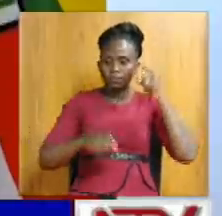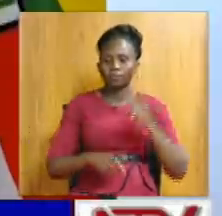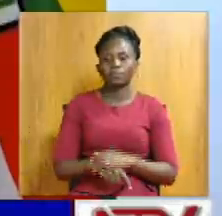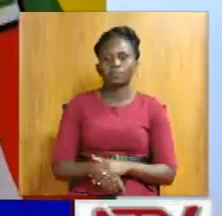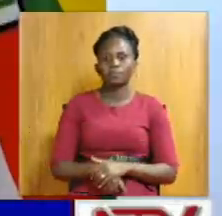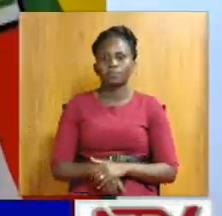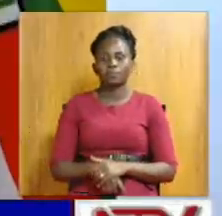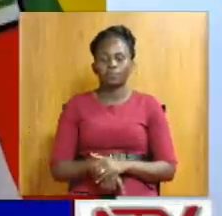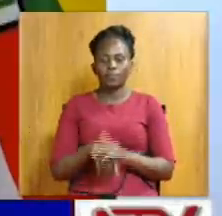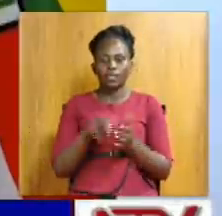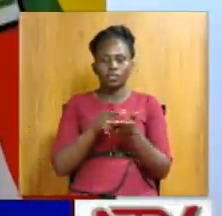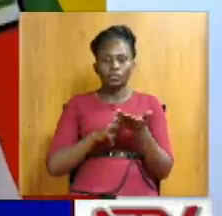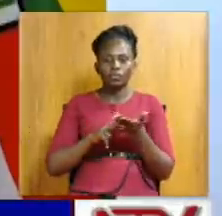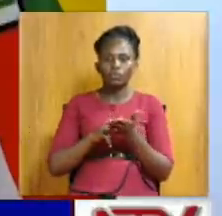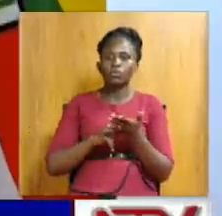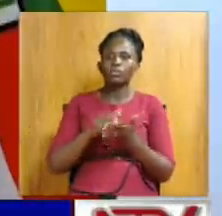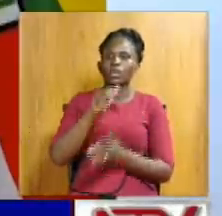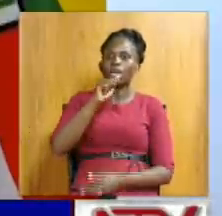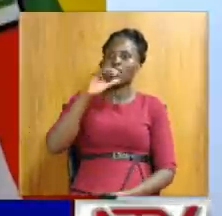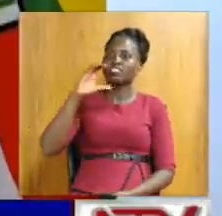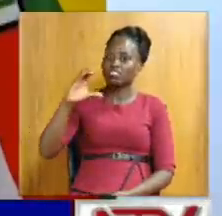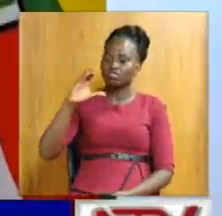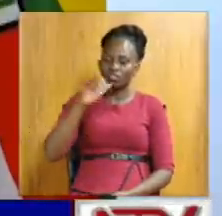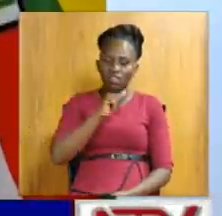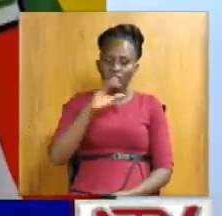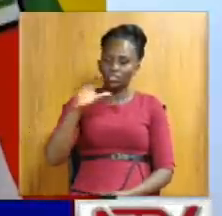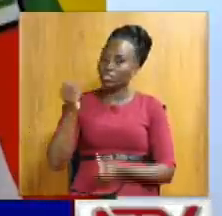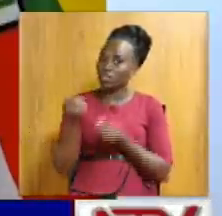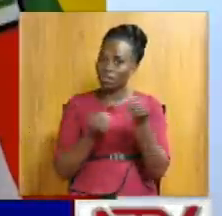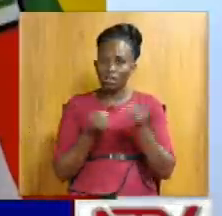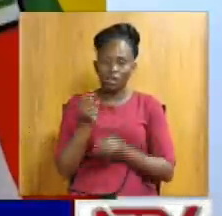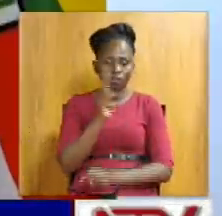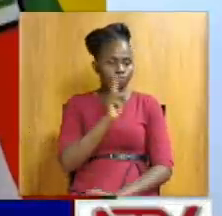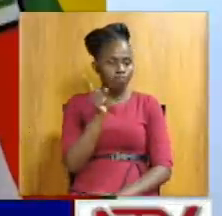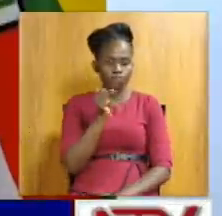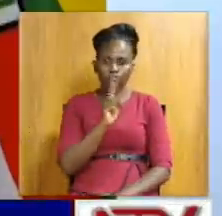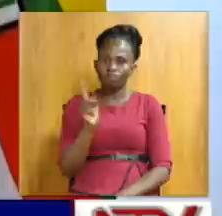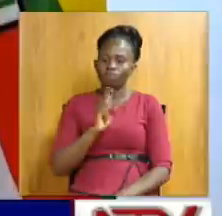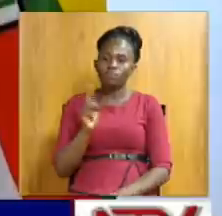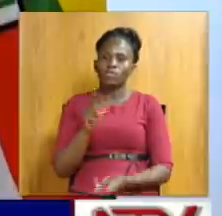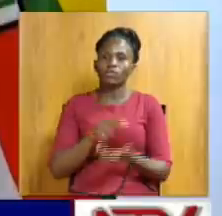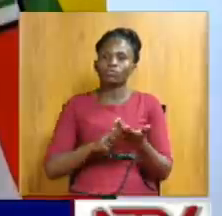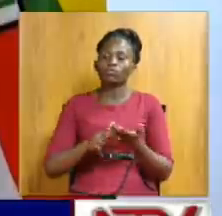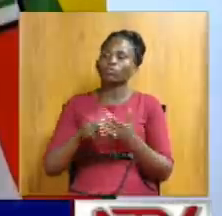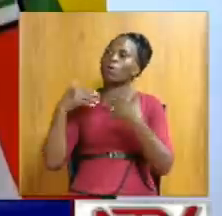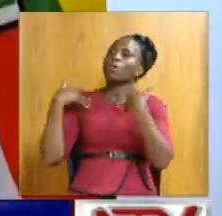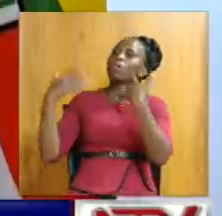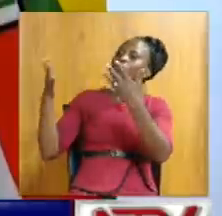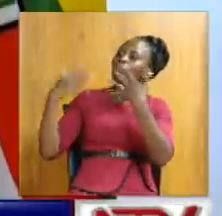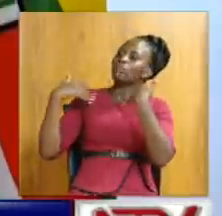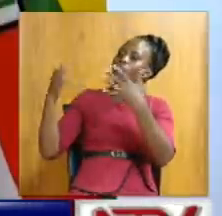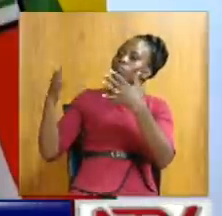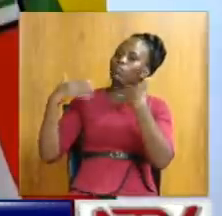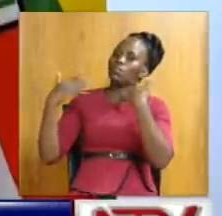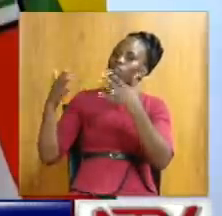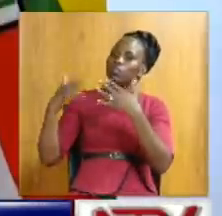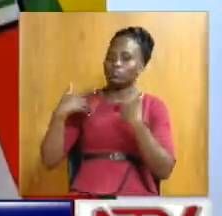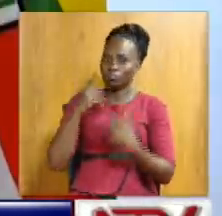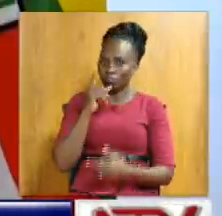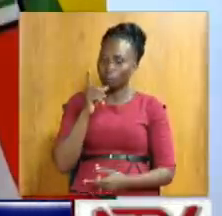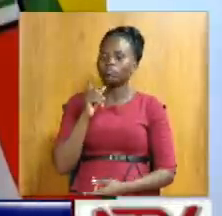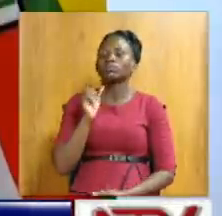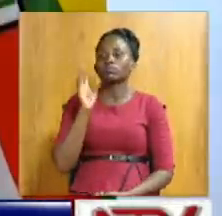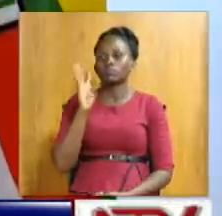And we don't use air conditioning in the car. We use the open air. We open the windows. You can